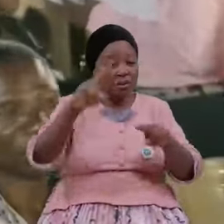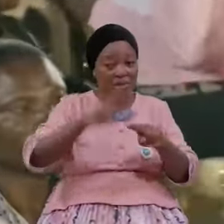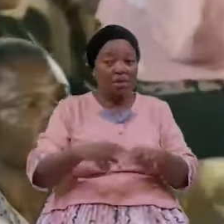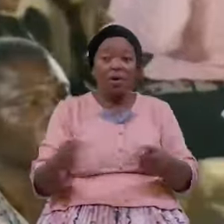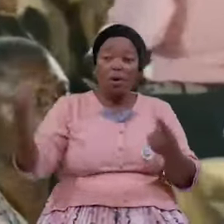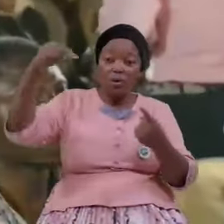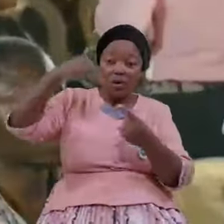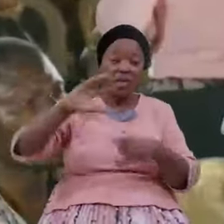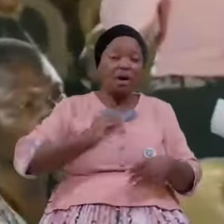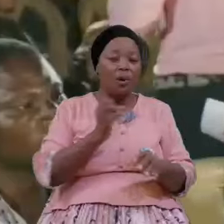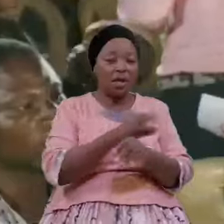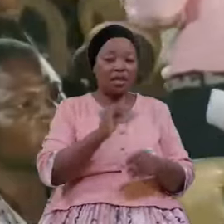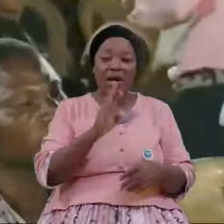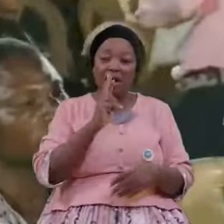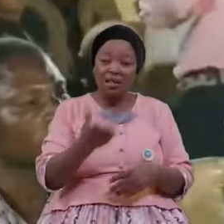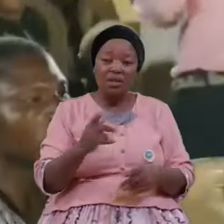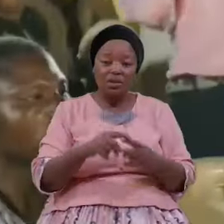have attended to you.